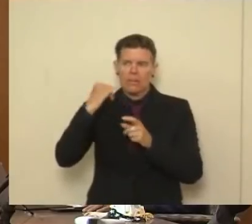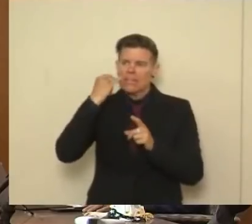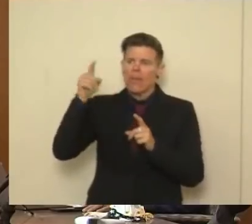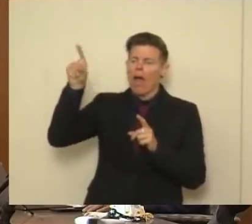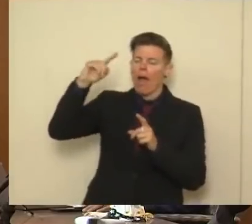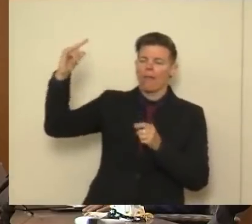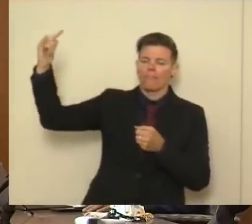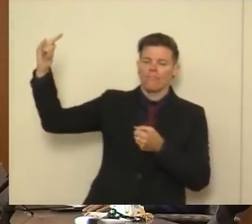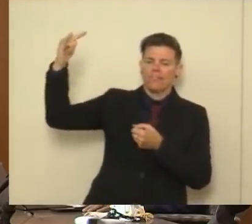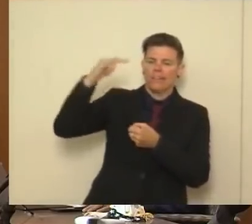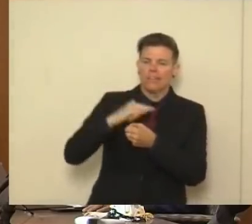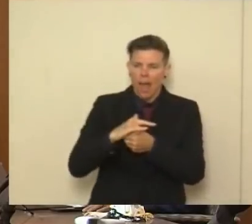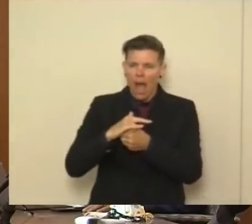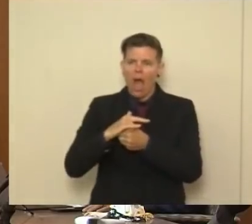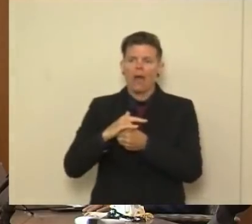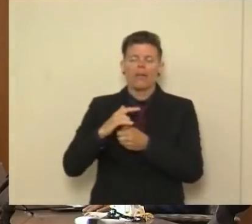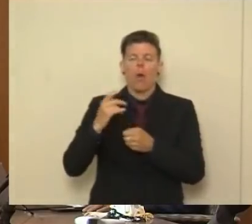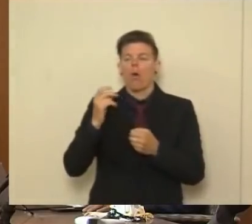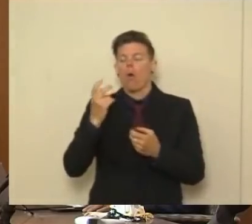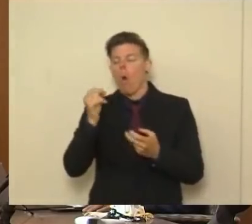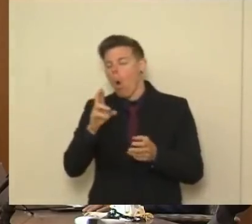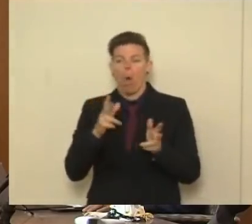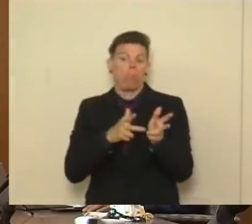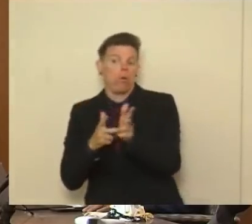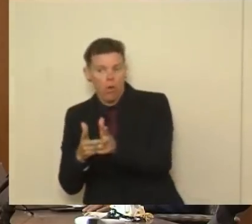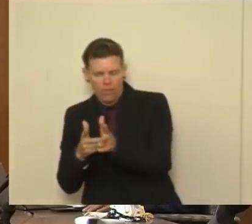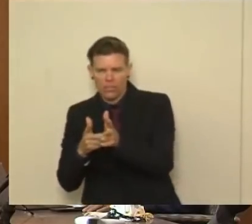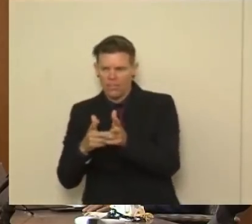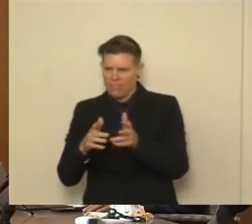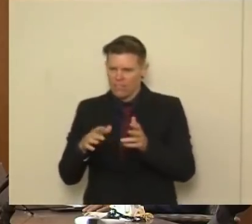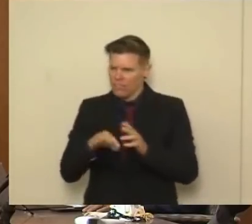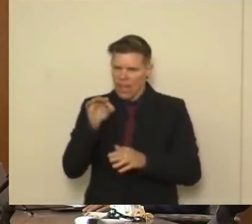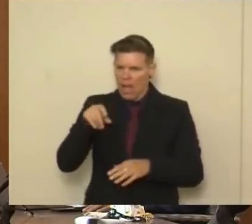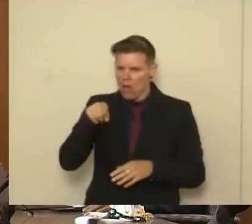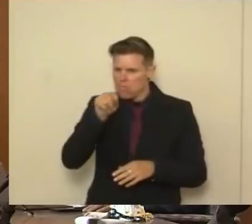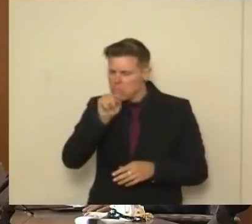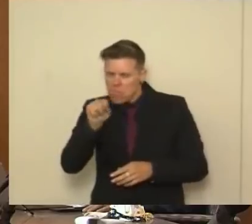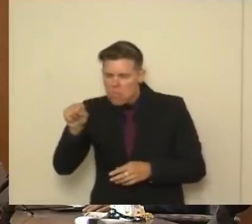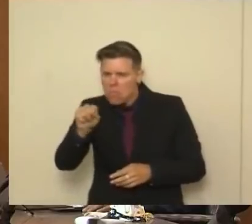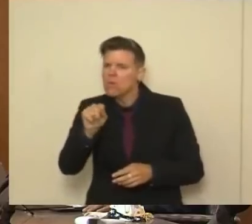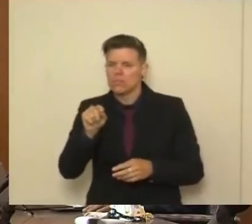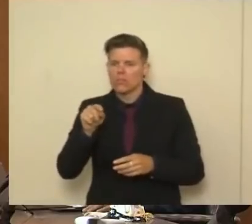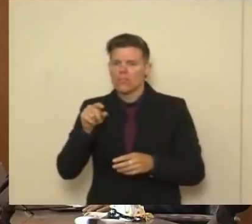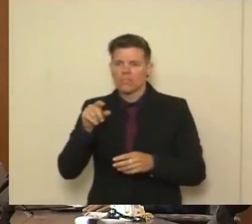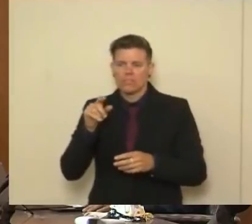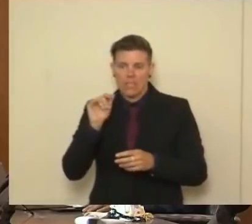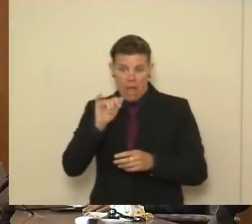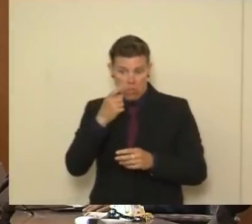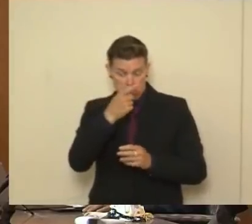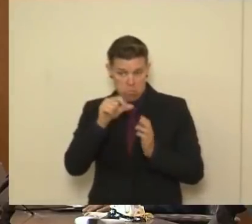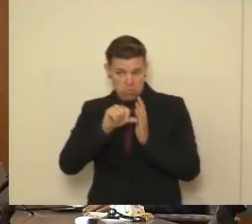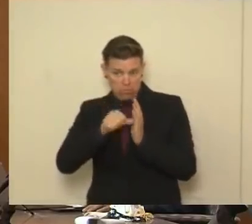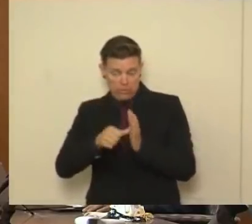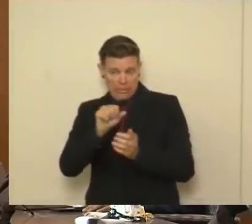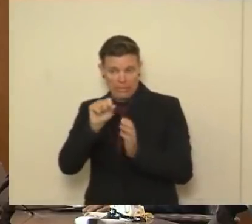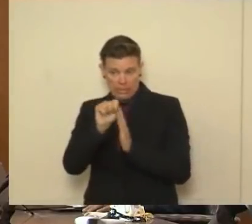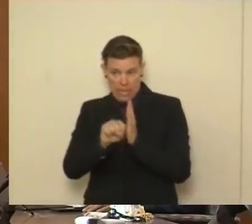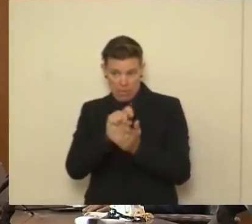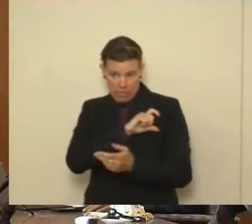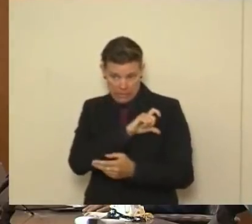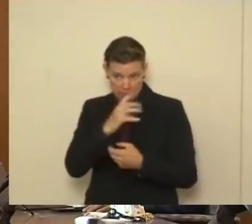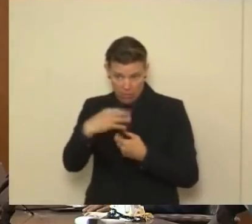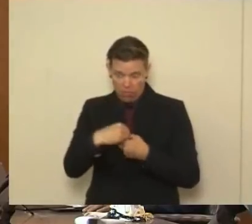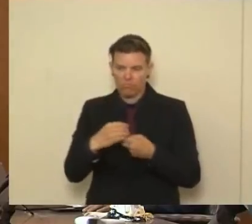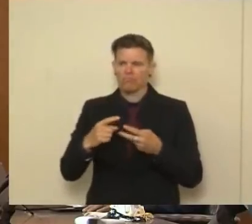Perhaps they pulled someone over or they find out in some other way. And then two, on exemptions. Are people who live in border